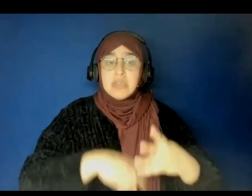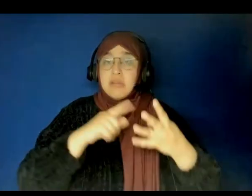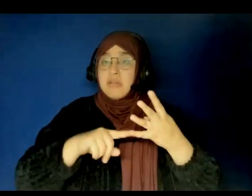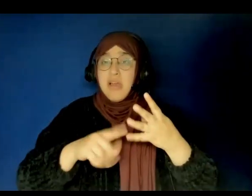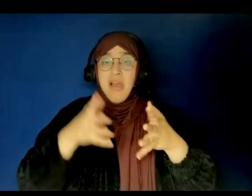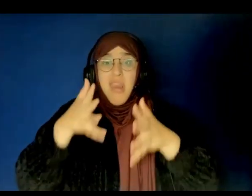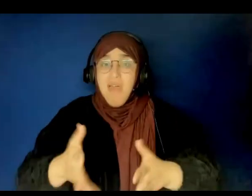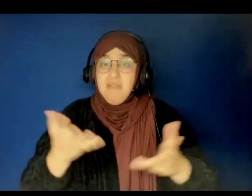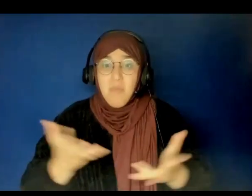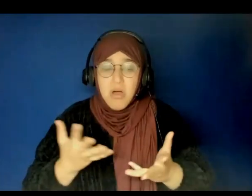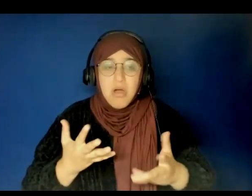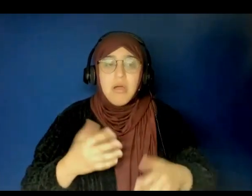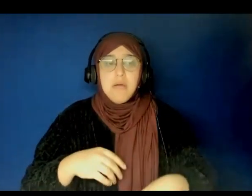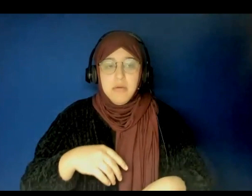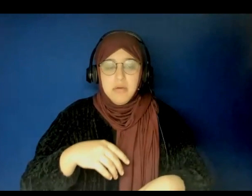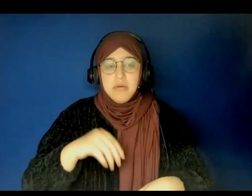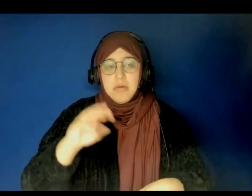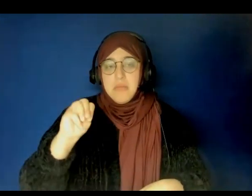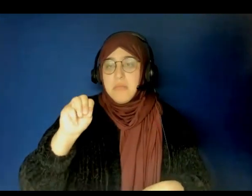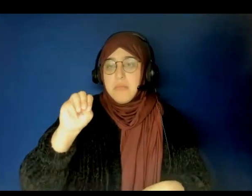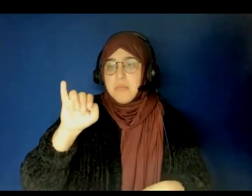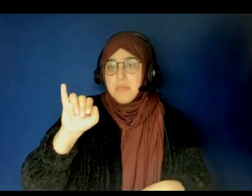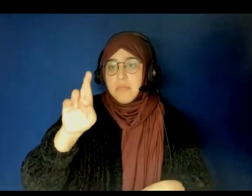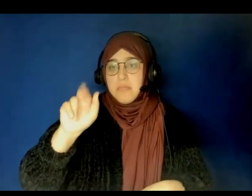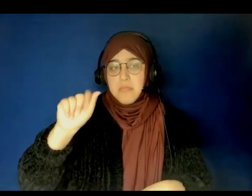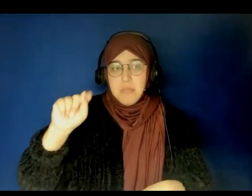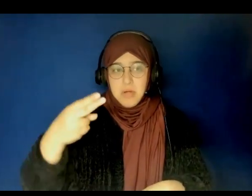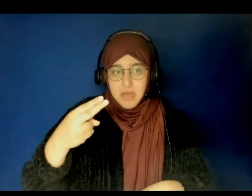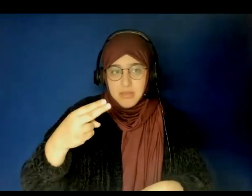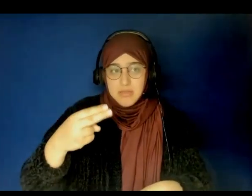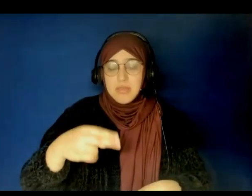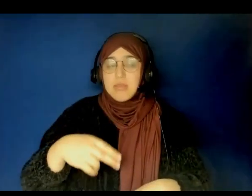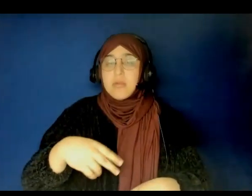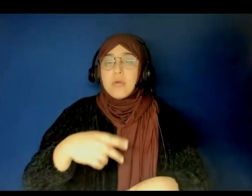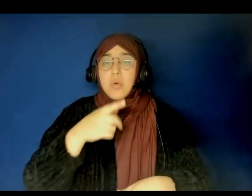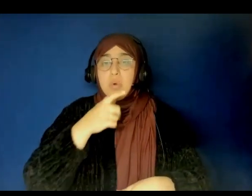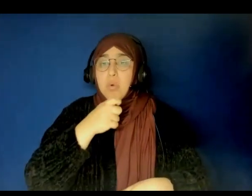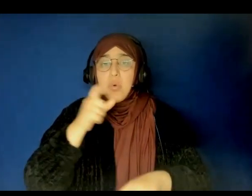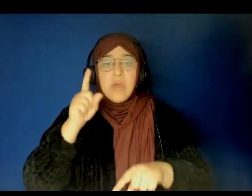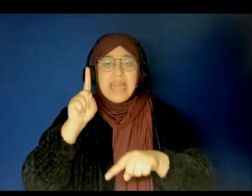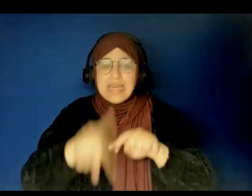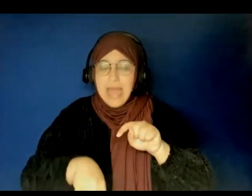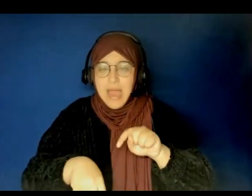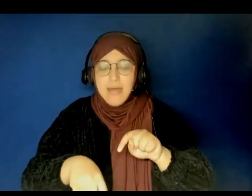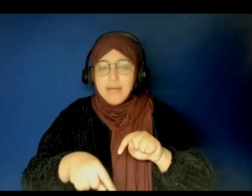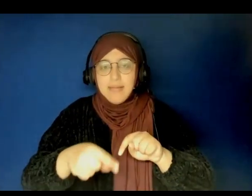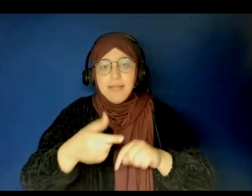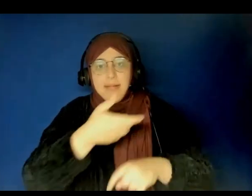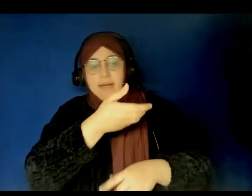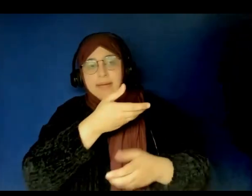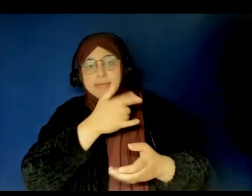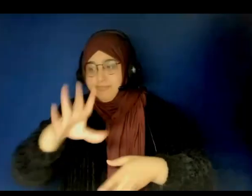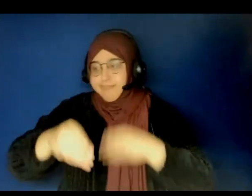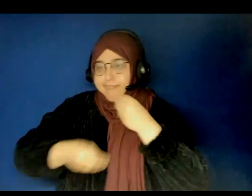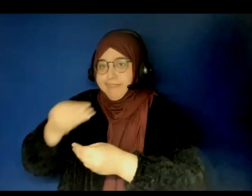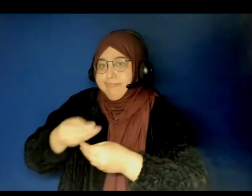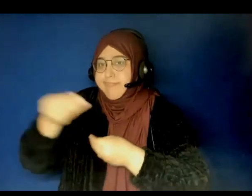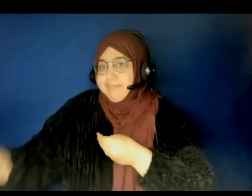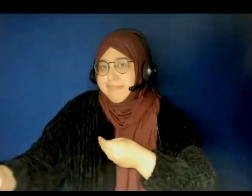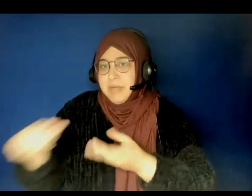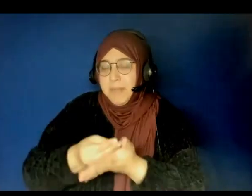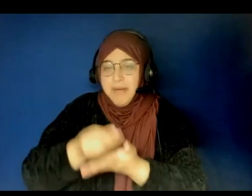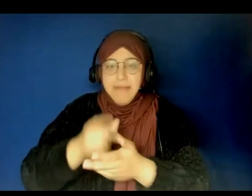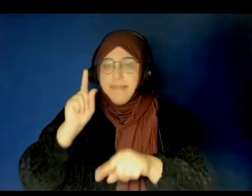mawarith. Now, who cannot inherit from you? A person who cannot inherit from you according to the percentages